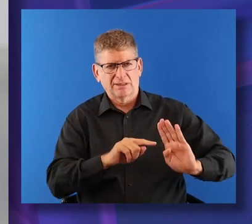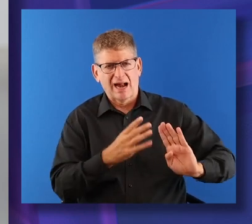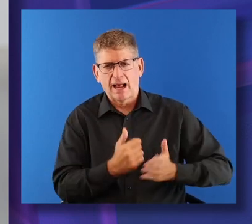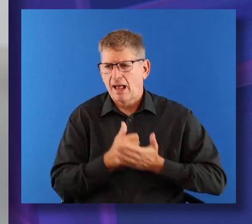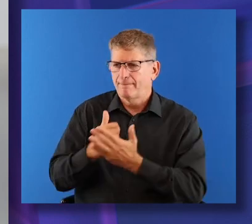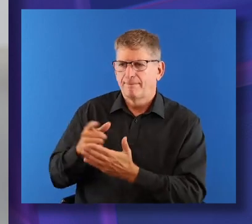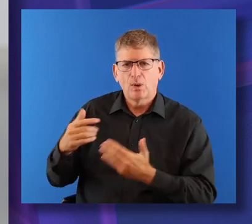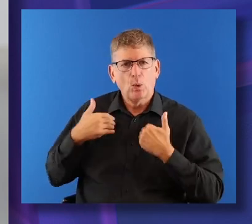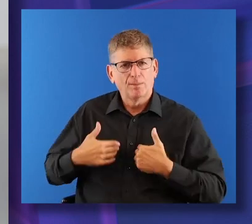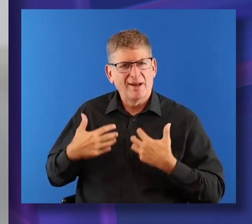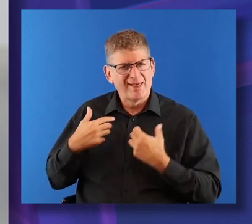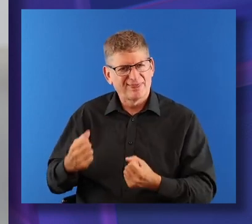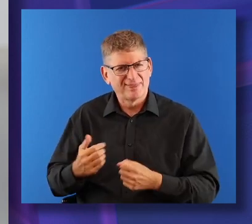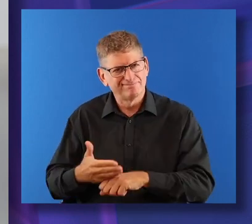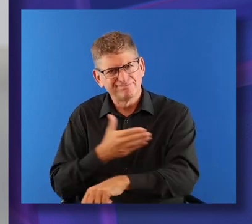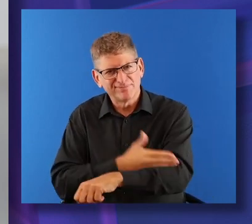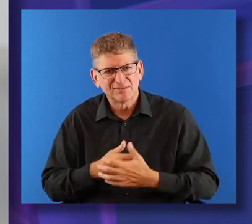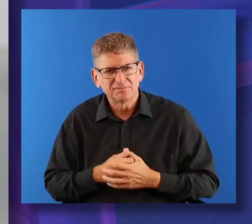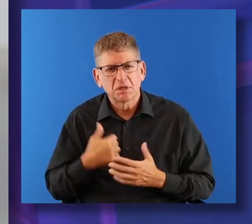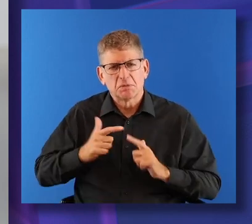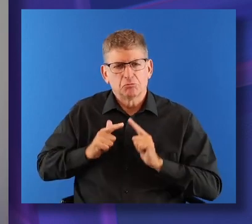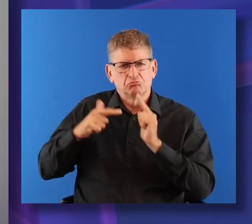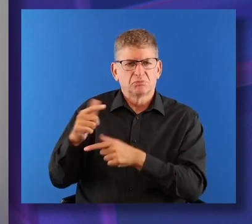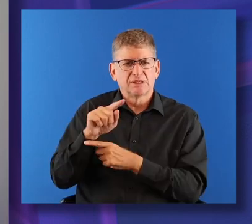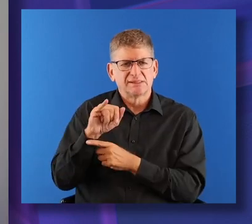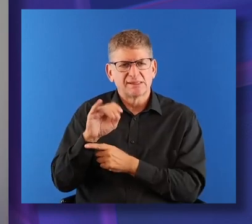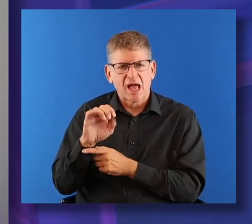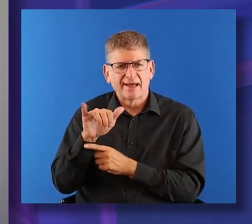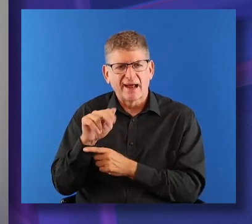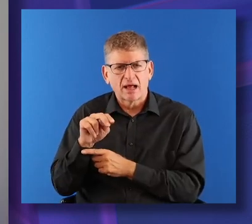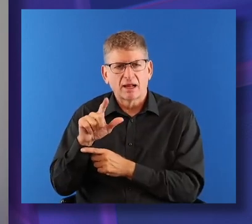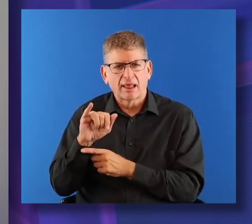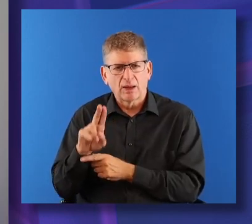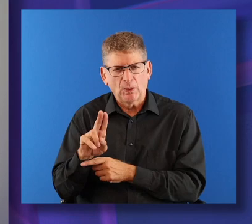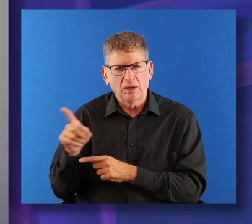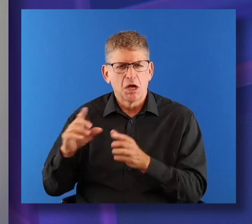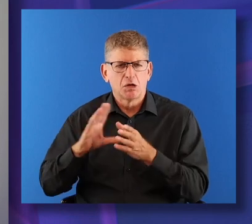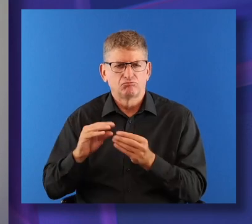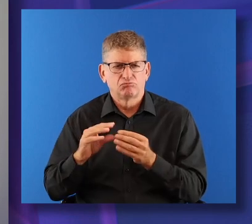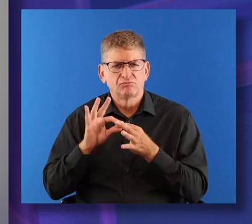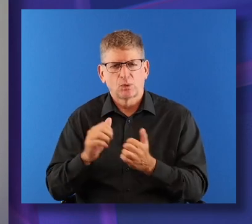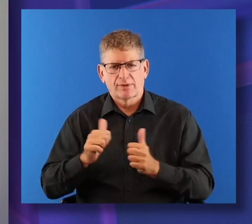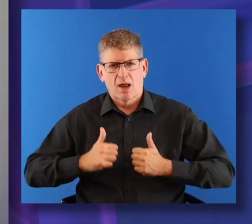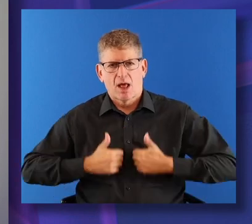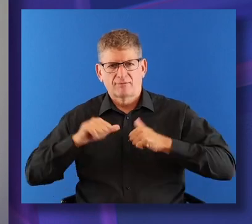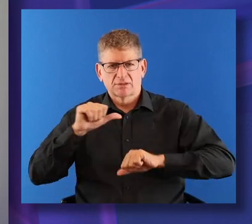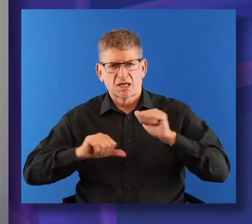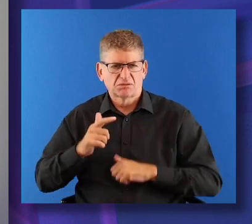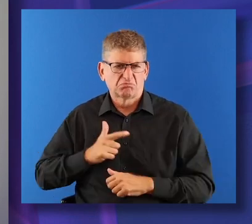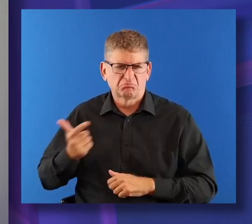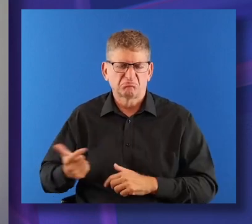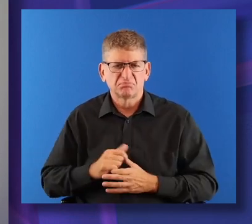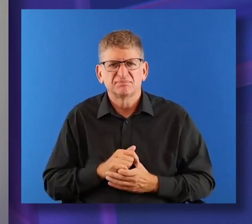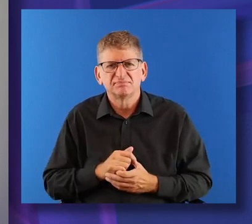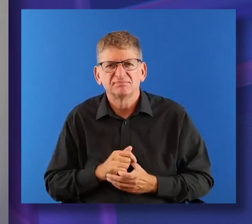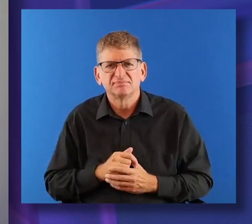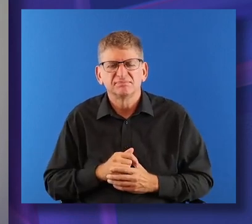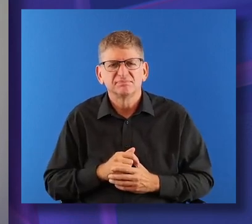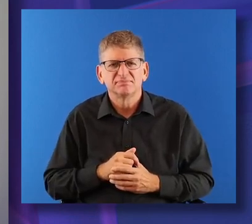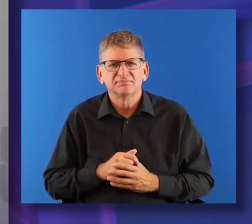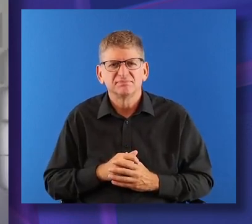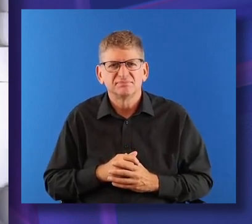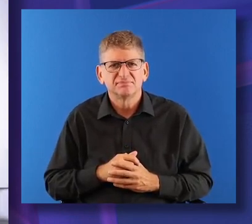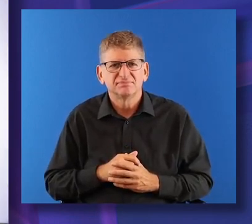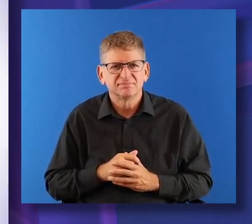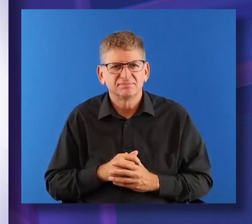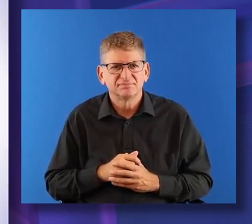biology and to help improve human health. Let me hand over to Tian Lu to say more about our work in the life sciences.